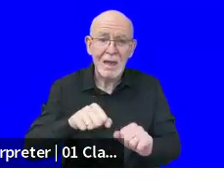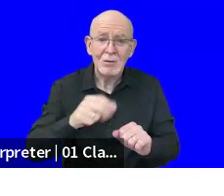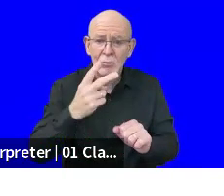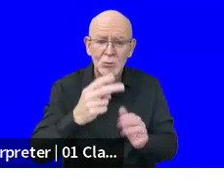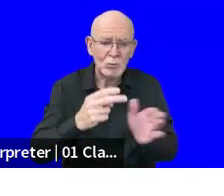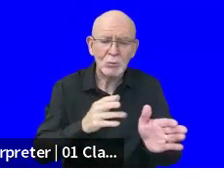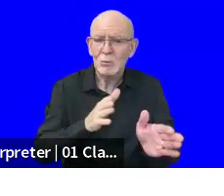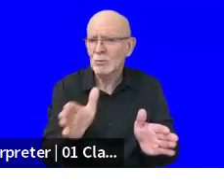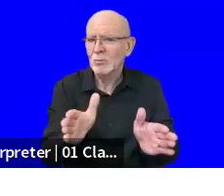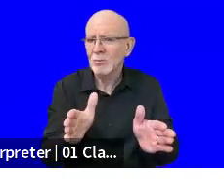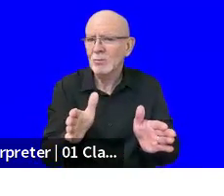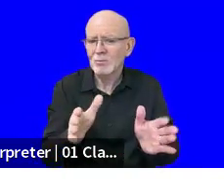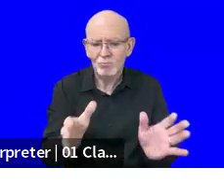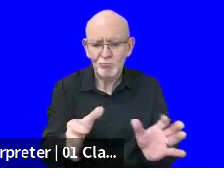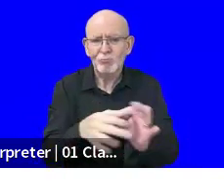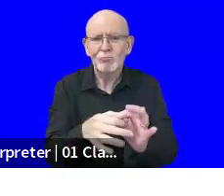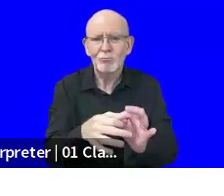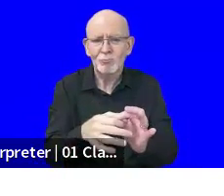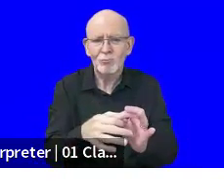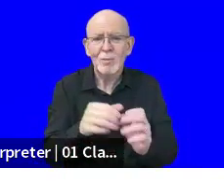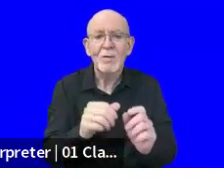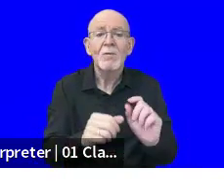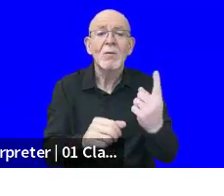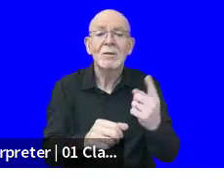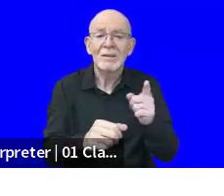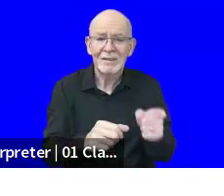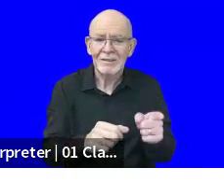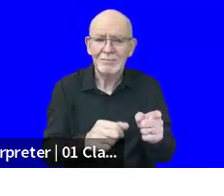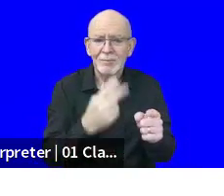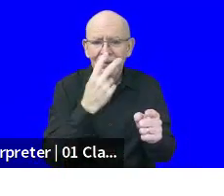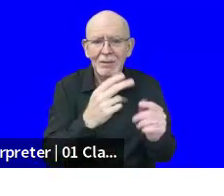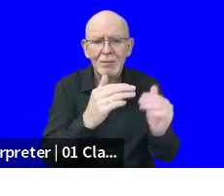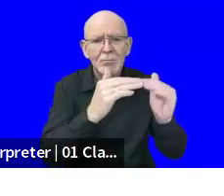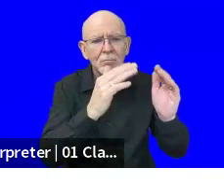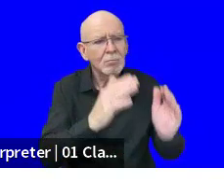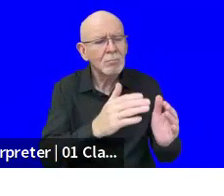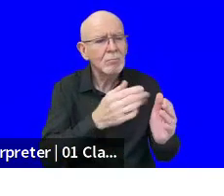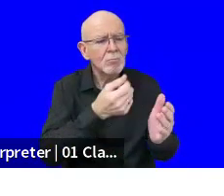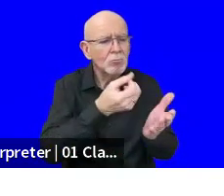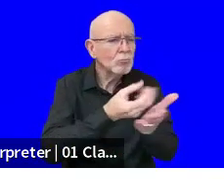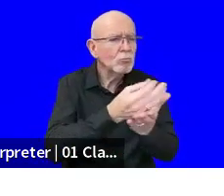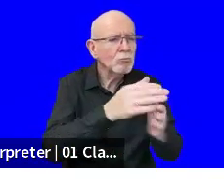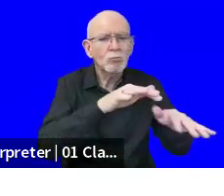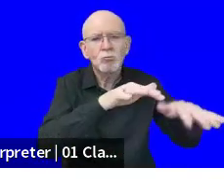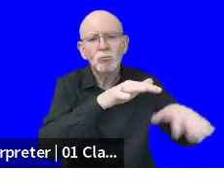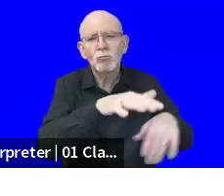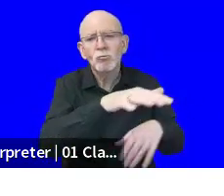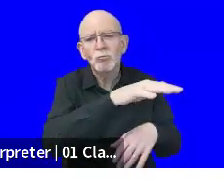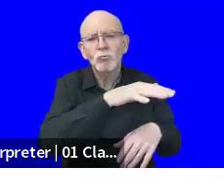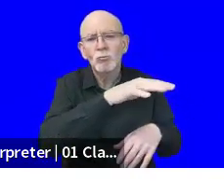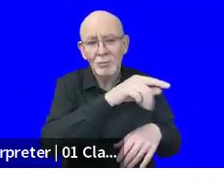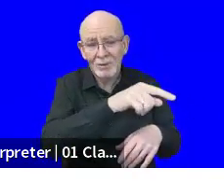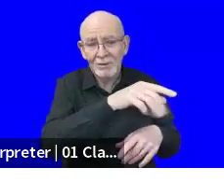the consumption expenditure. And the second one is to actually calculate the equivalent